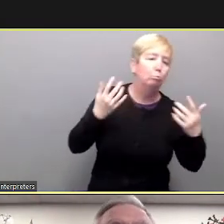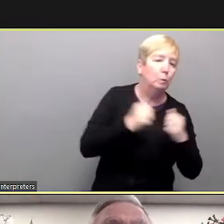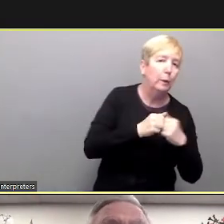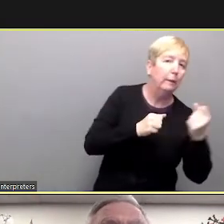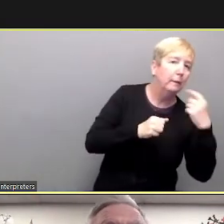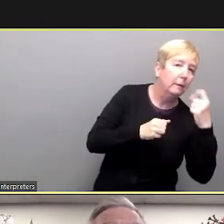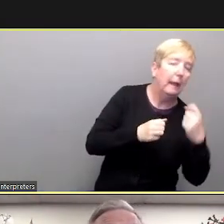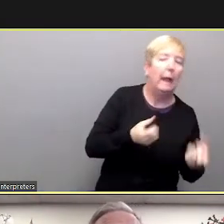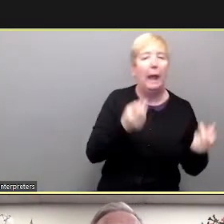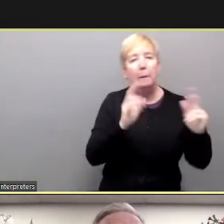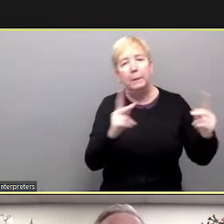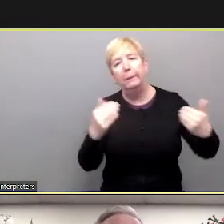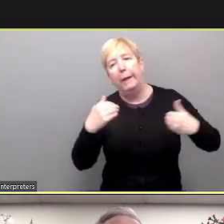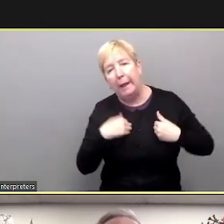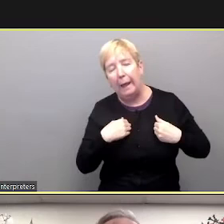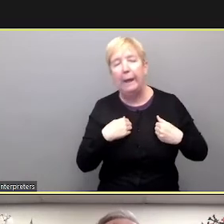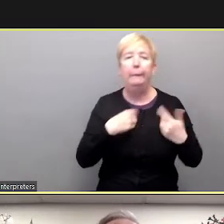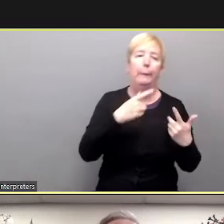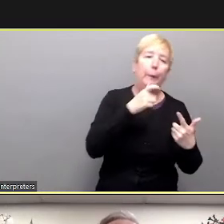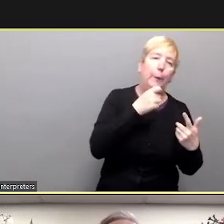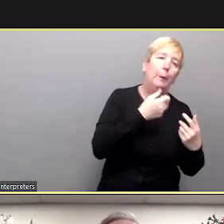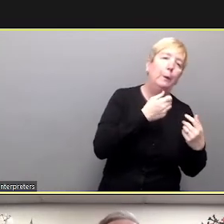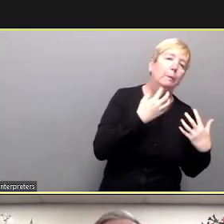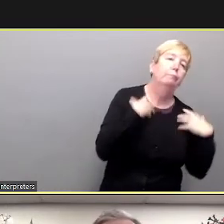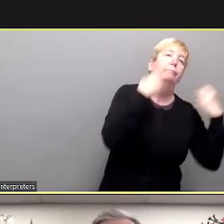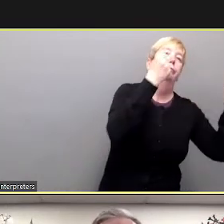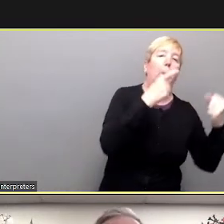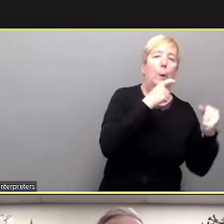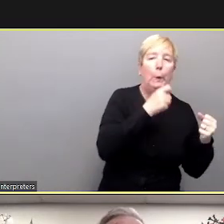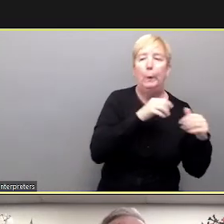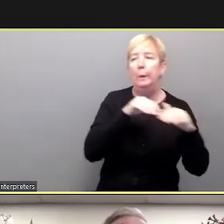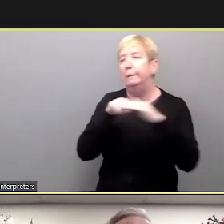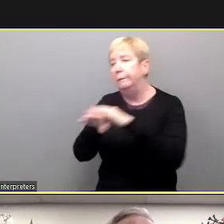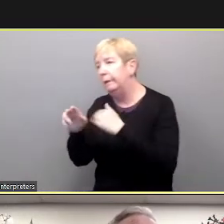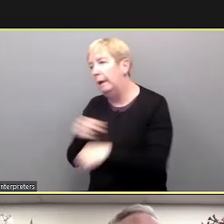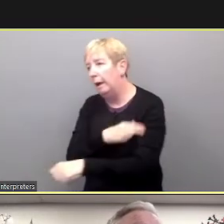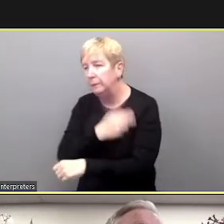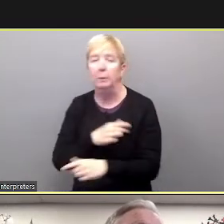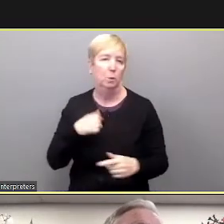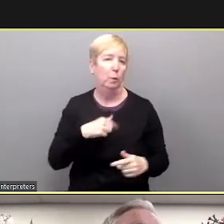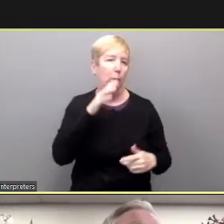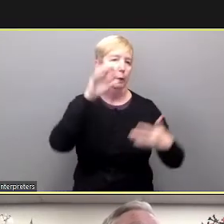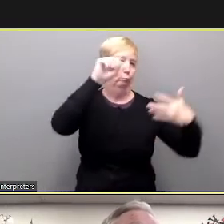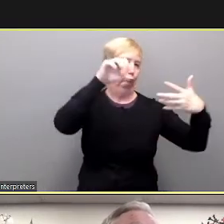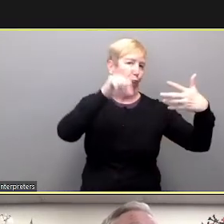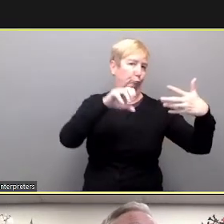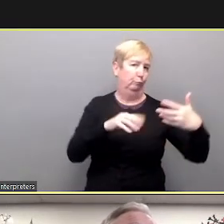how many oral courses of treatment were given in the previous week. Next slide.